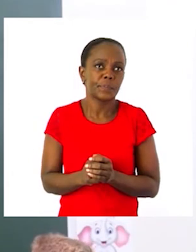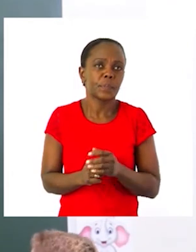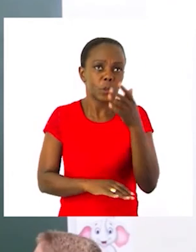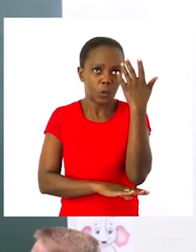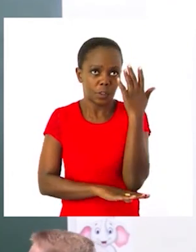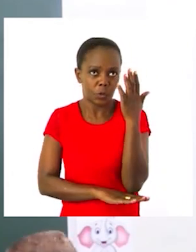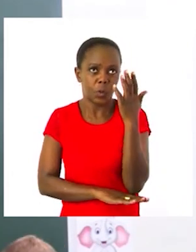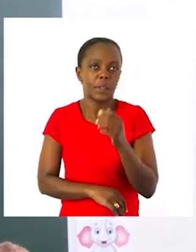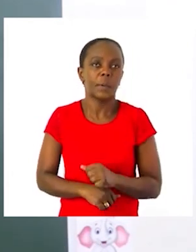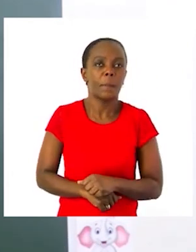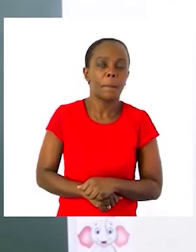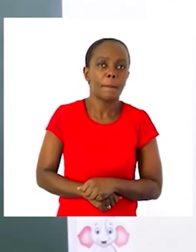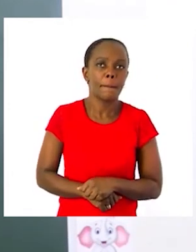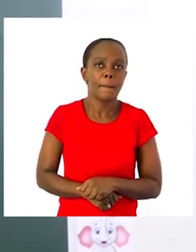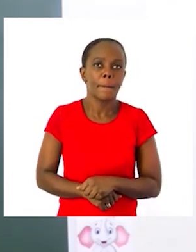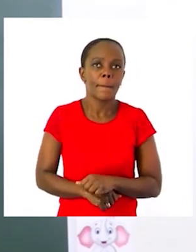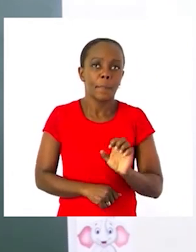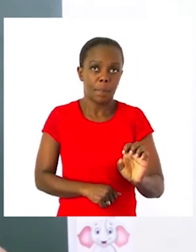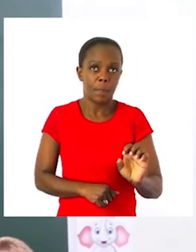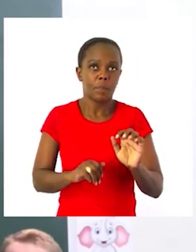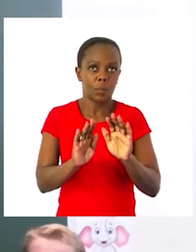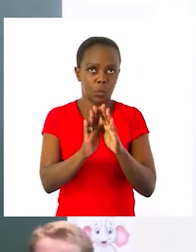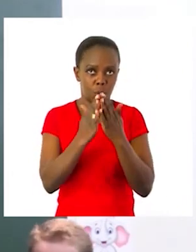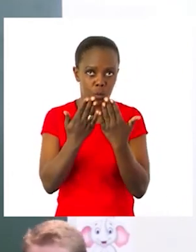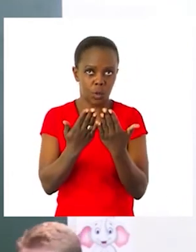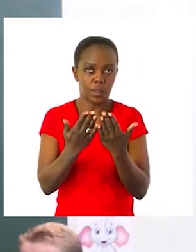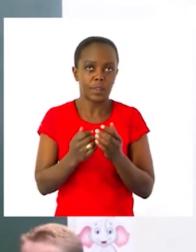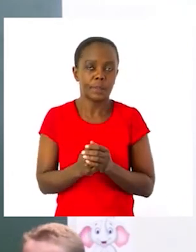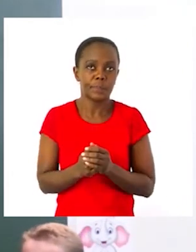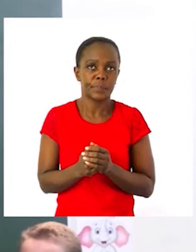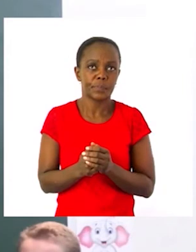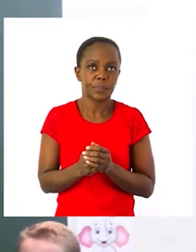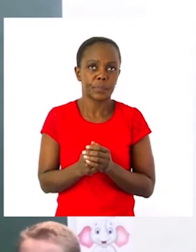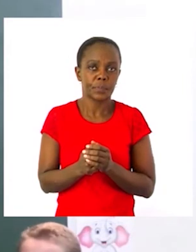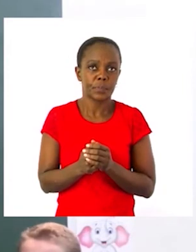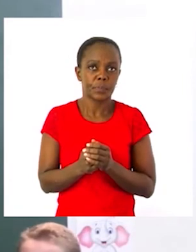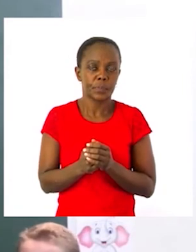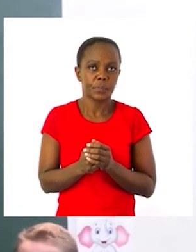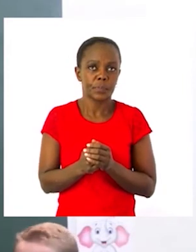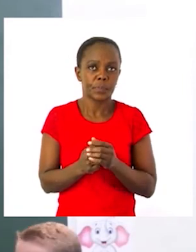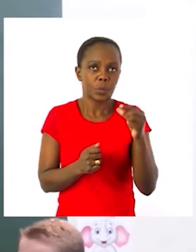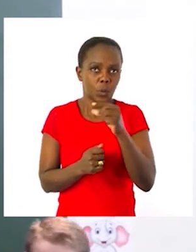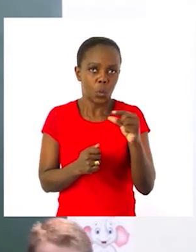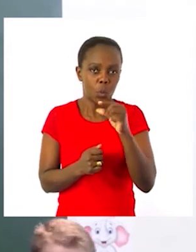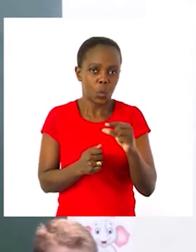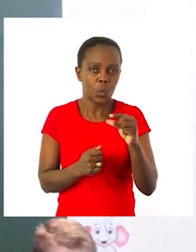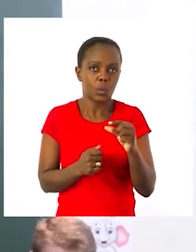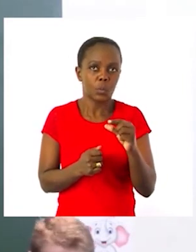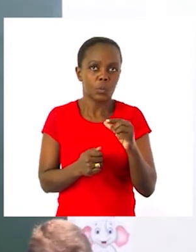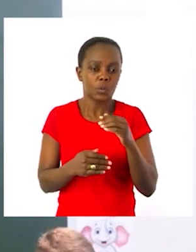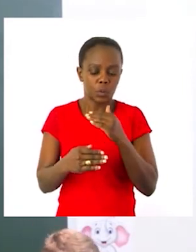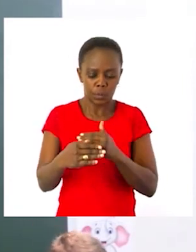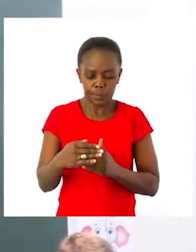tree. In your book, you're going to find words that are written